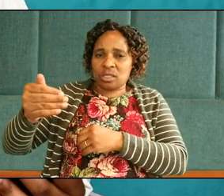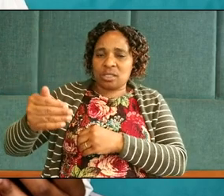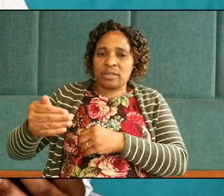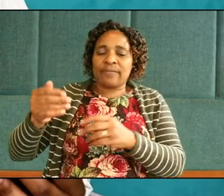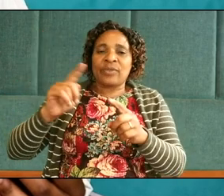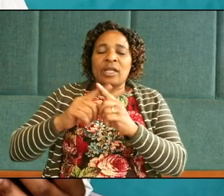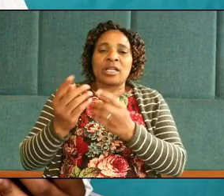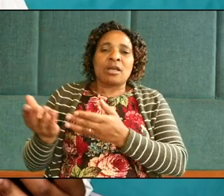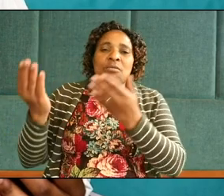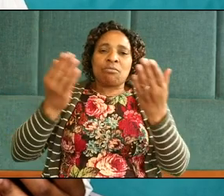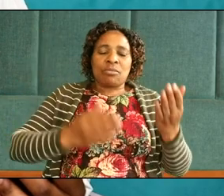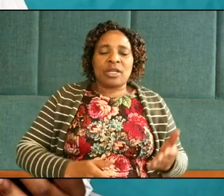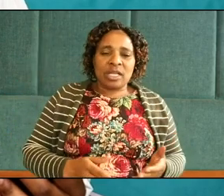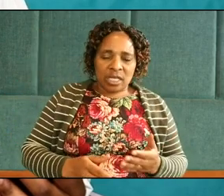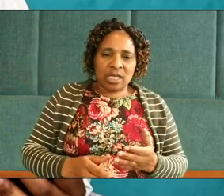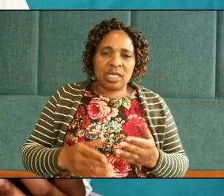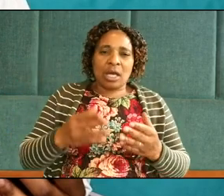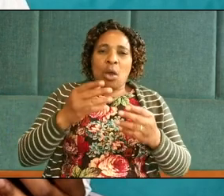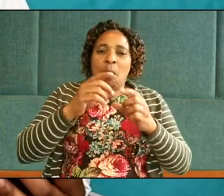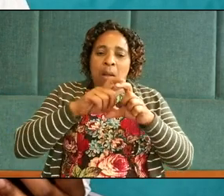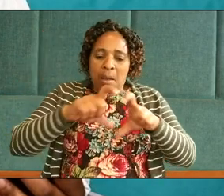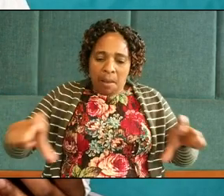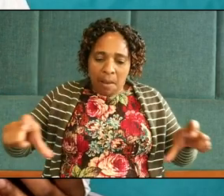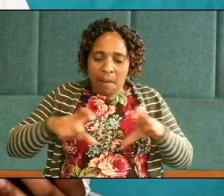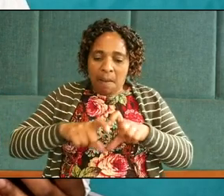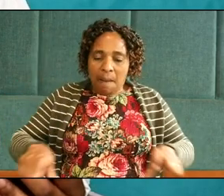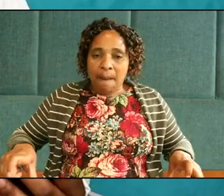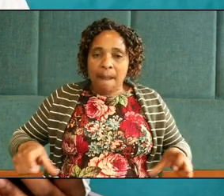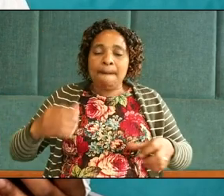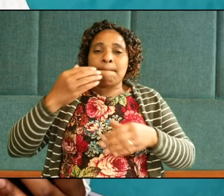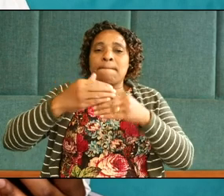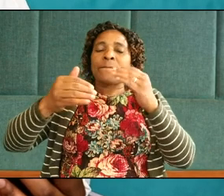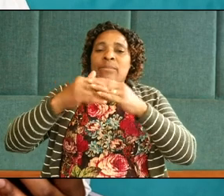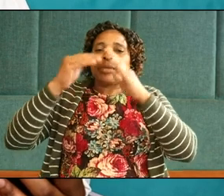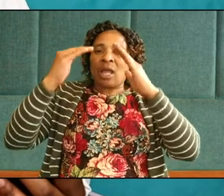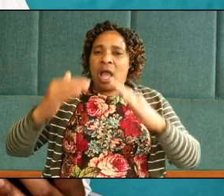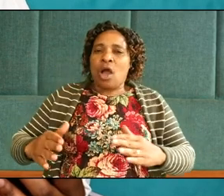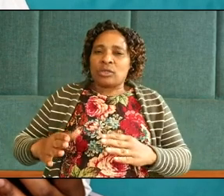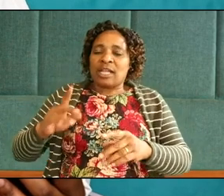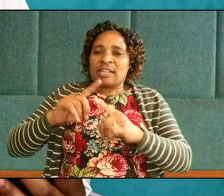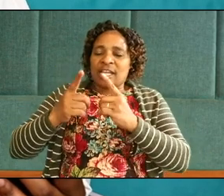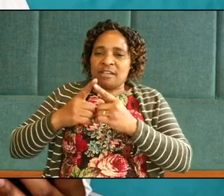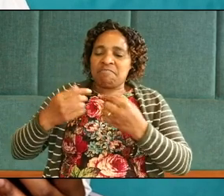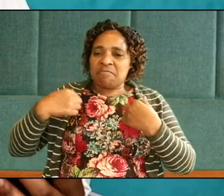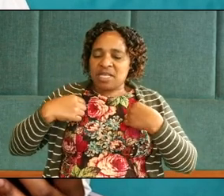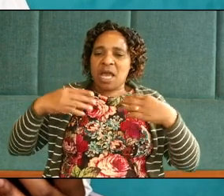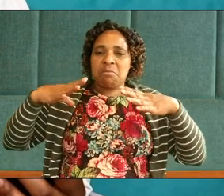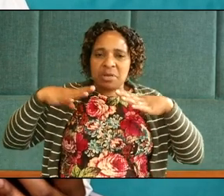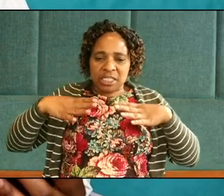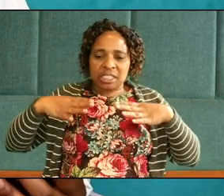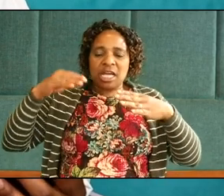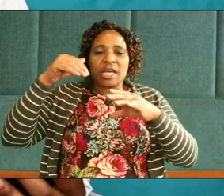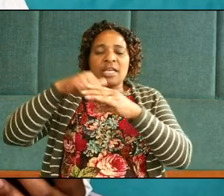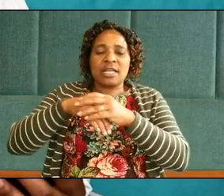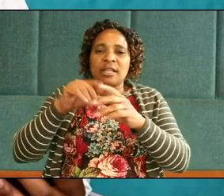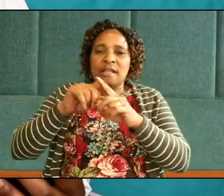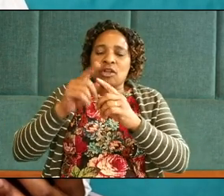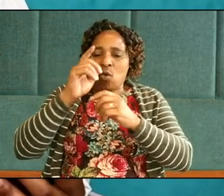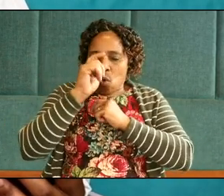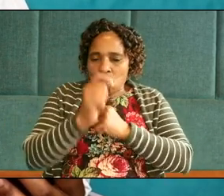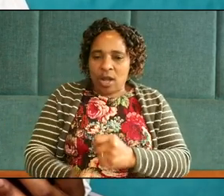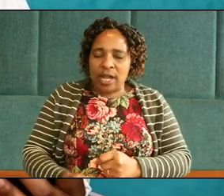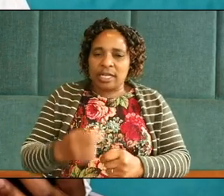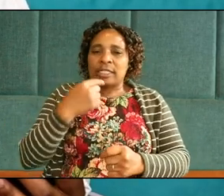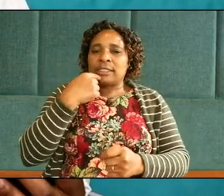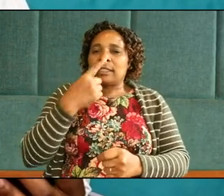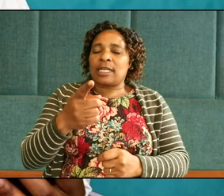Go up into the mountains and bring down timber and build my house, so that I may take pleasure in it and be honored, says